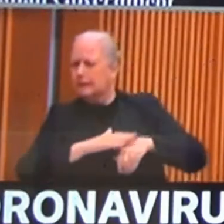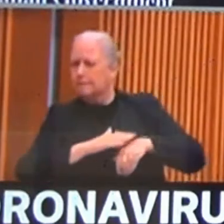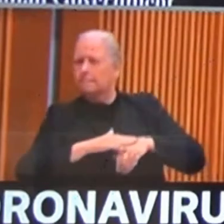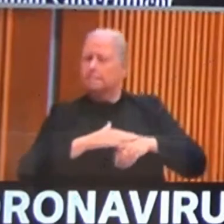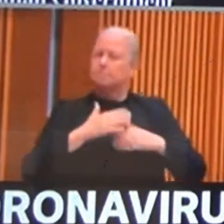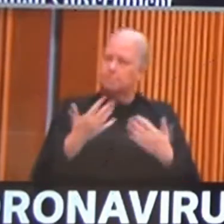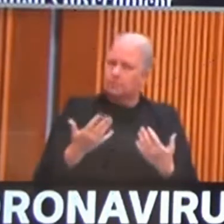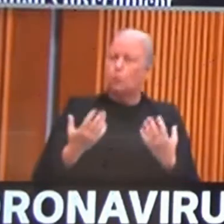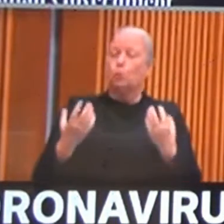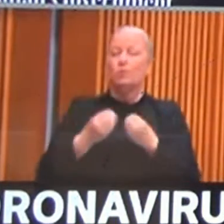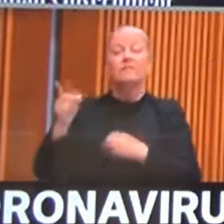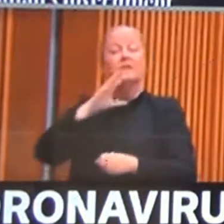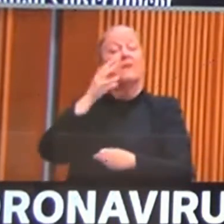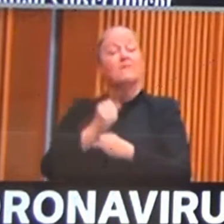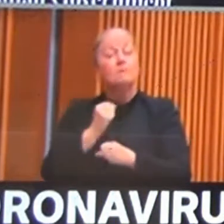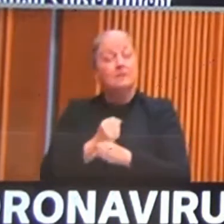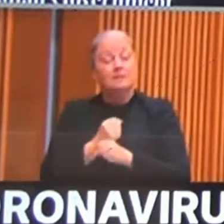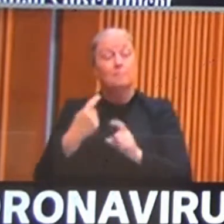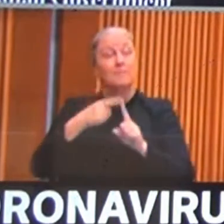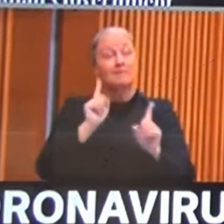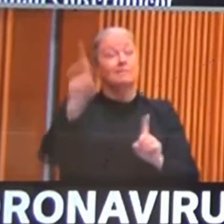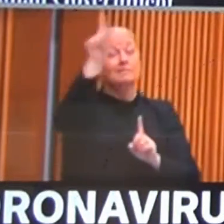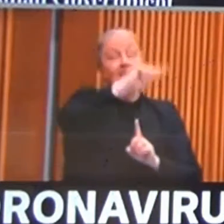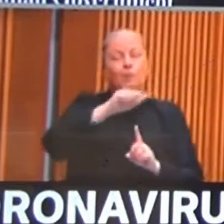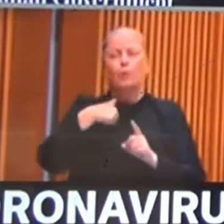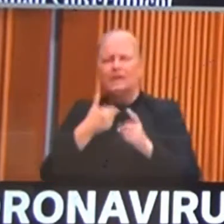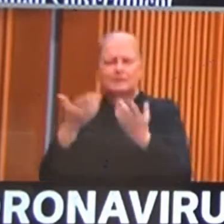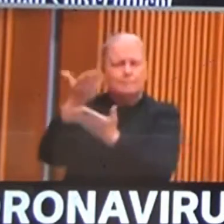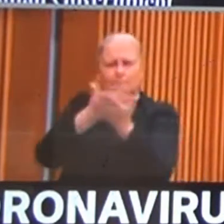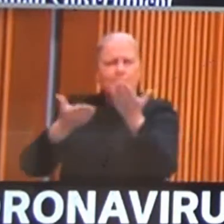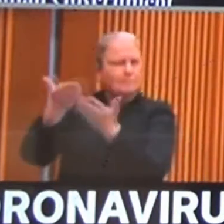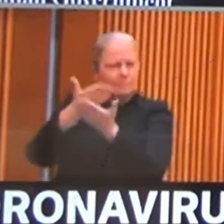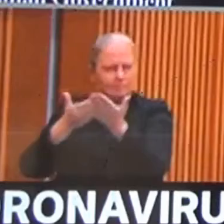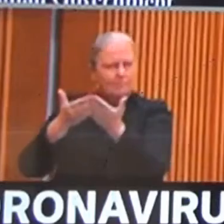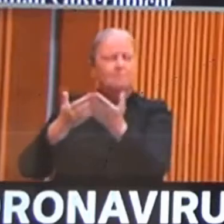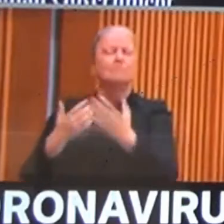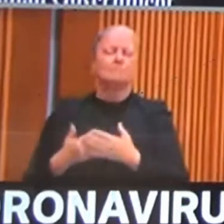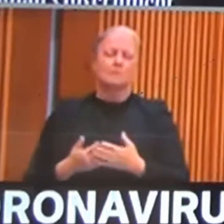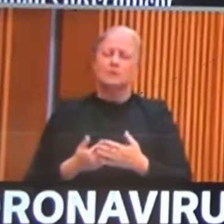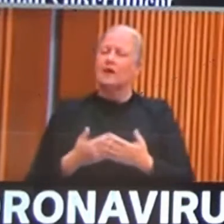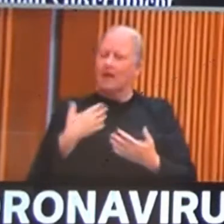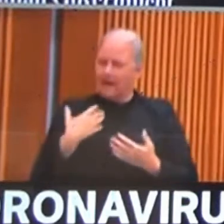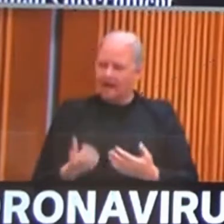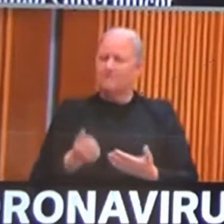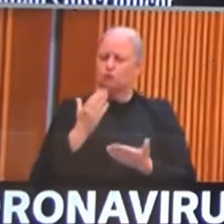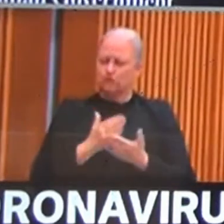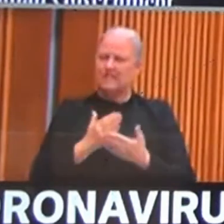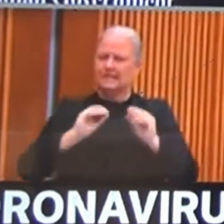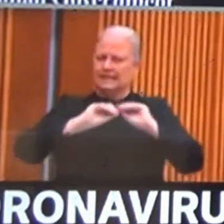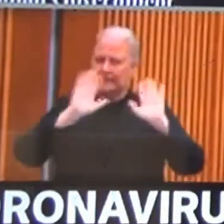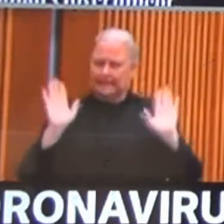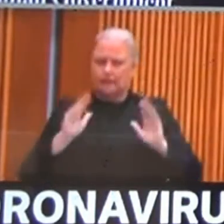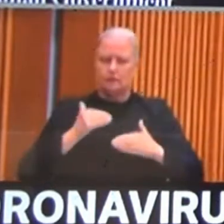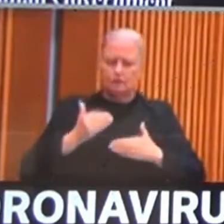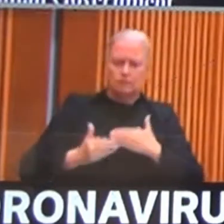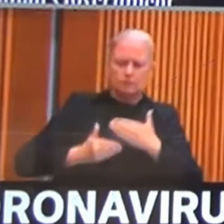of the Medical Expert Panel, or the AHPPC. So there's a very clear process that they're working through together, and